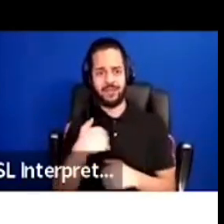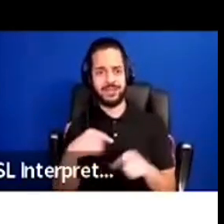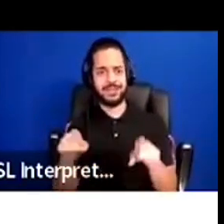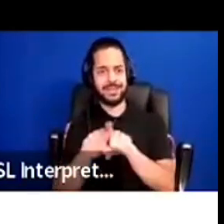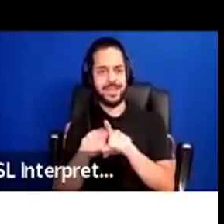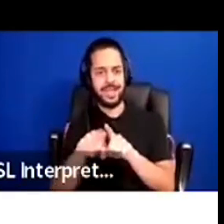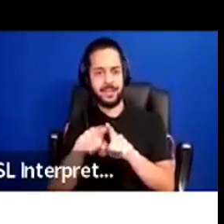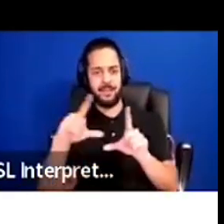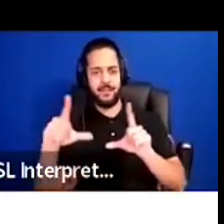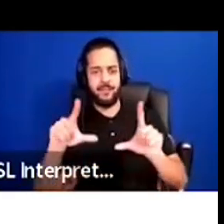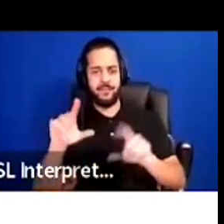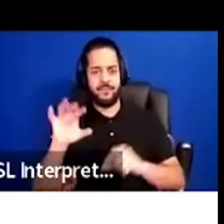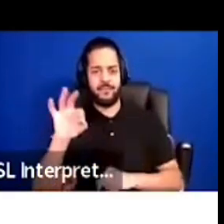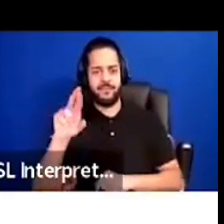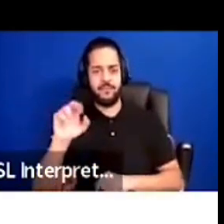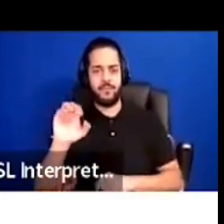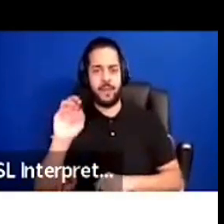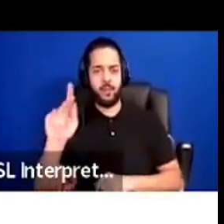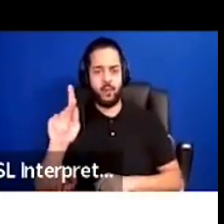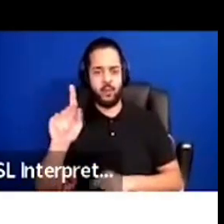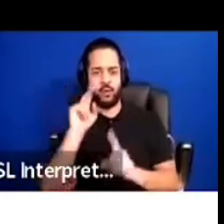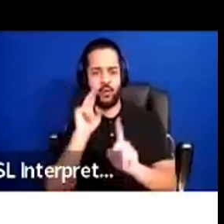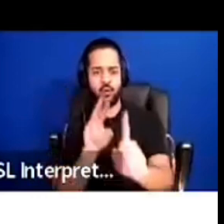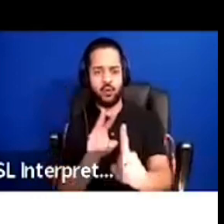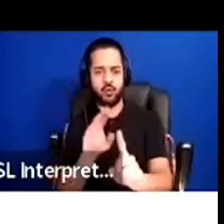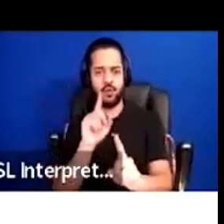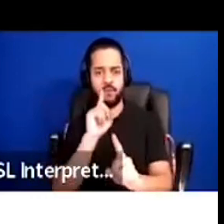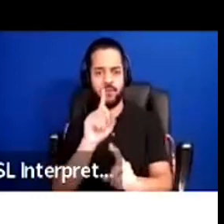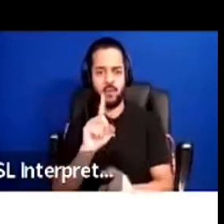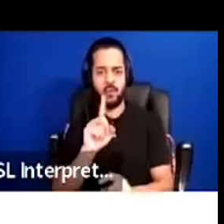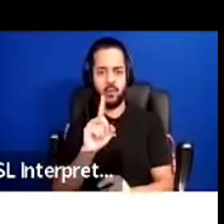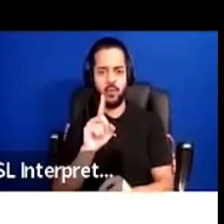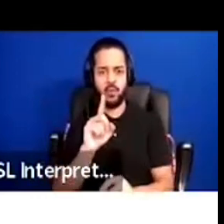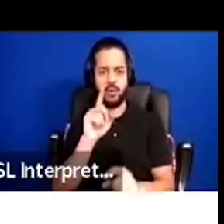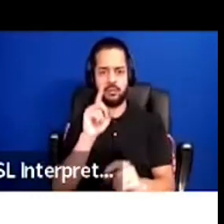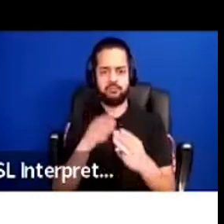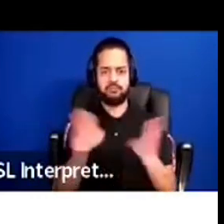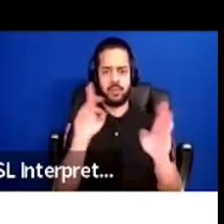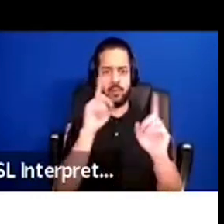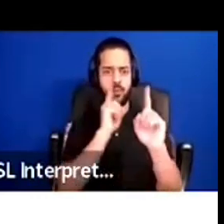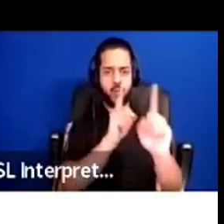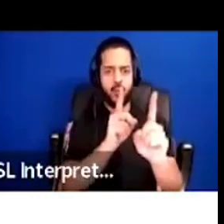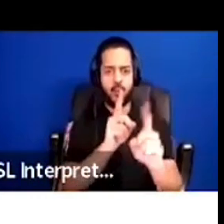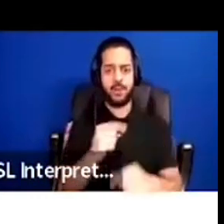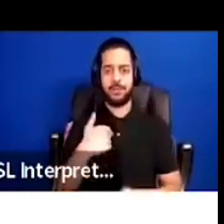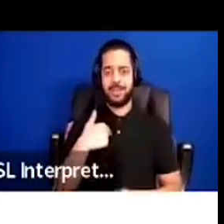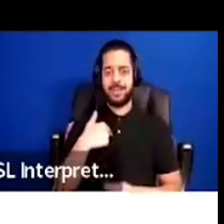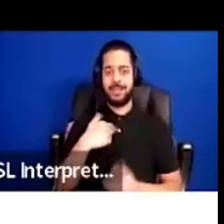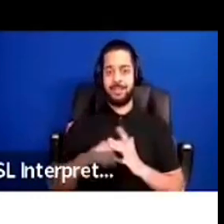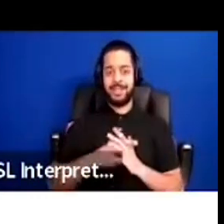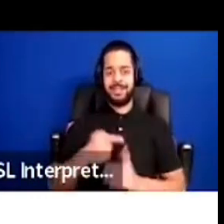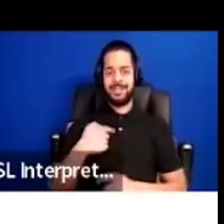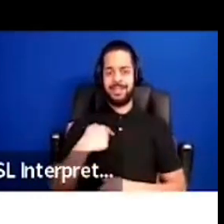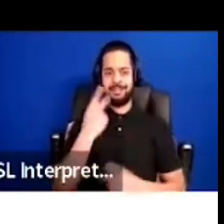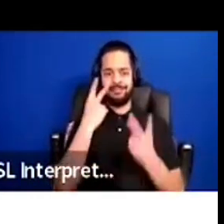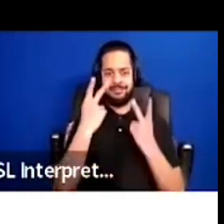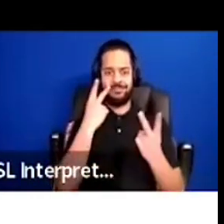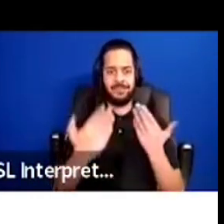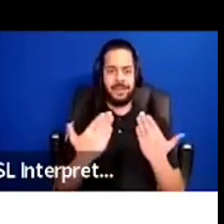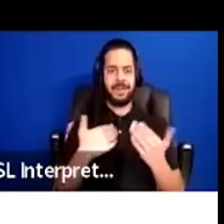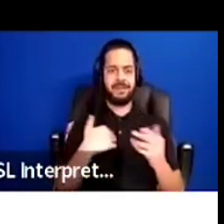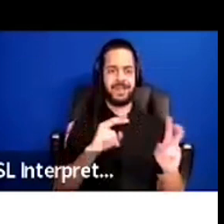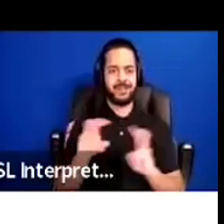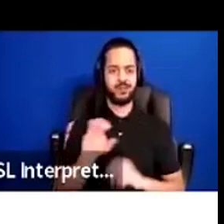well. Because that was an issue that I could see coming from students coming from different